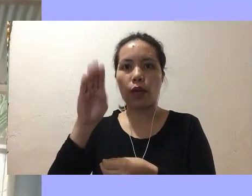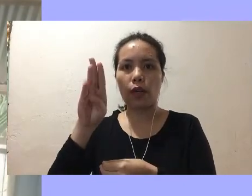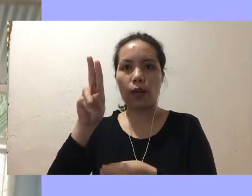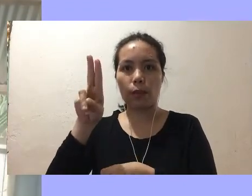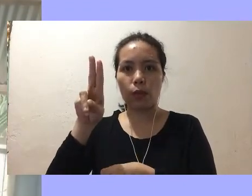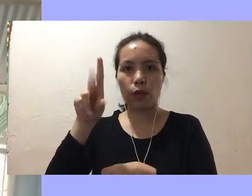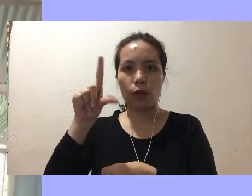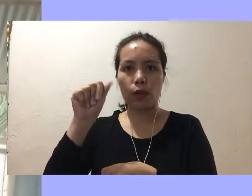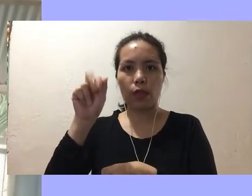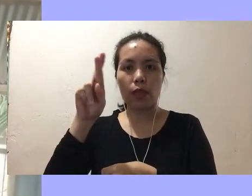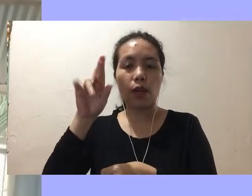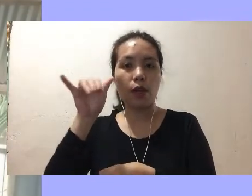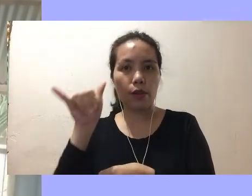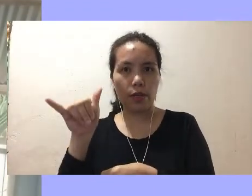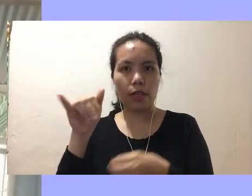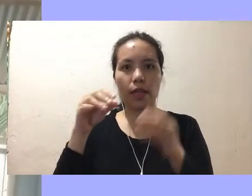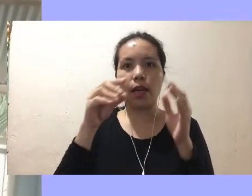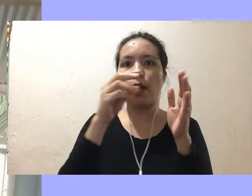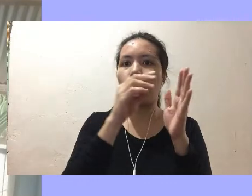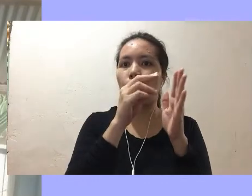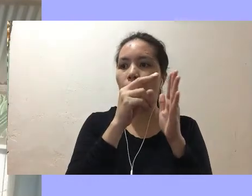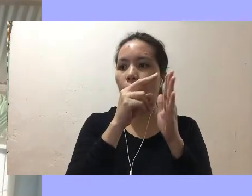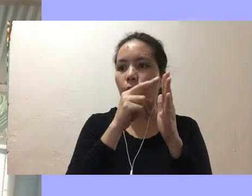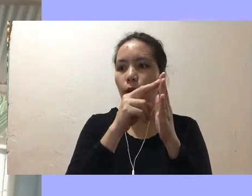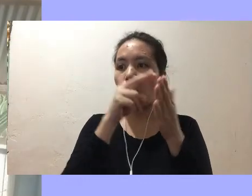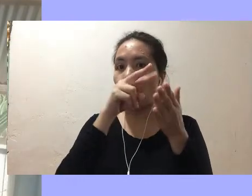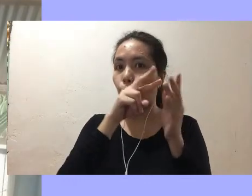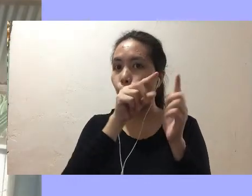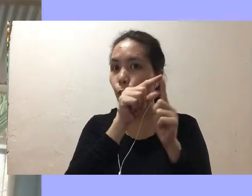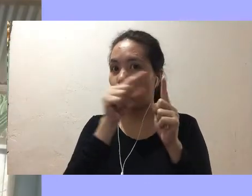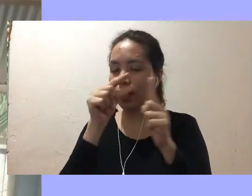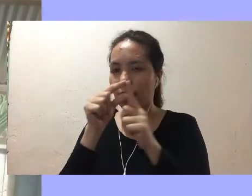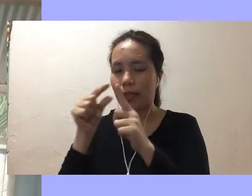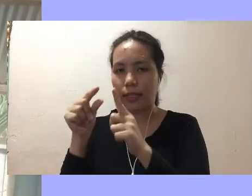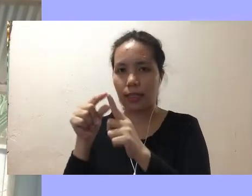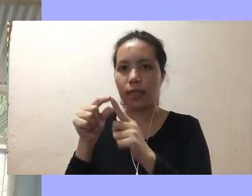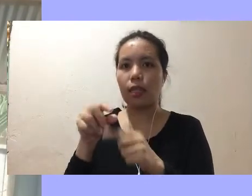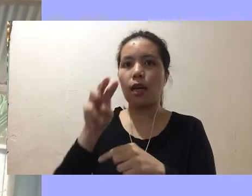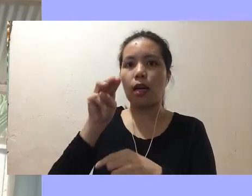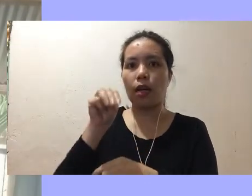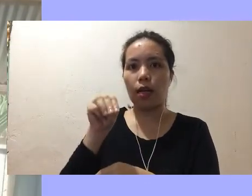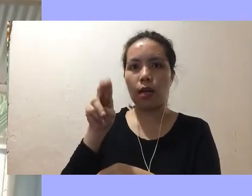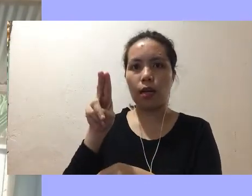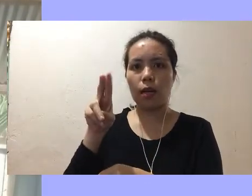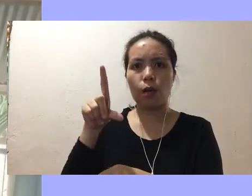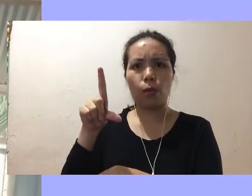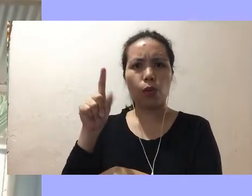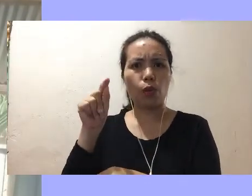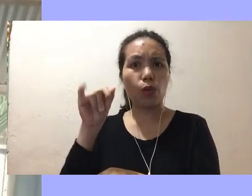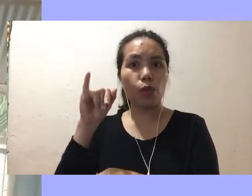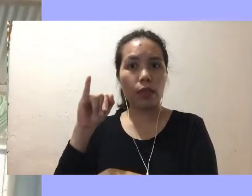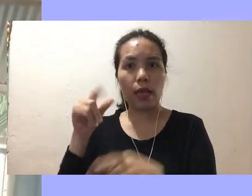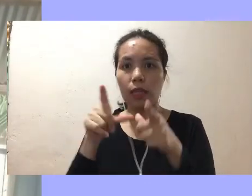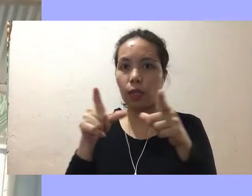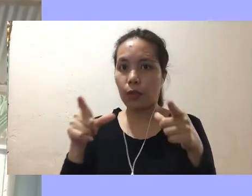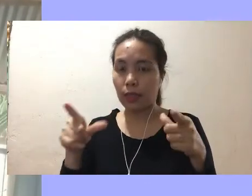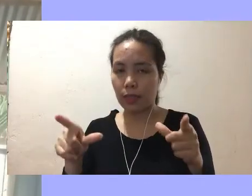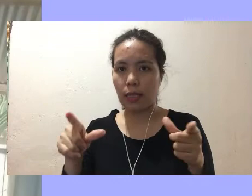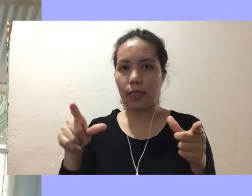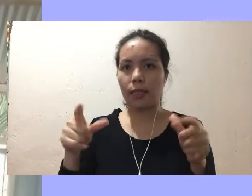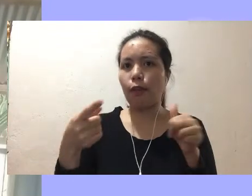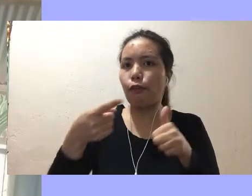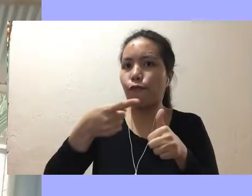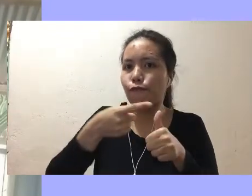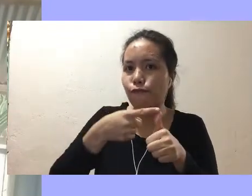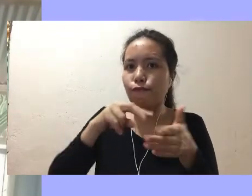vocabulary, the metalinguistic awareness, and language dominance among bilingual. When we say